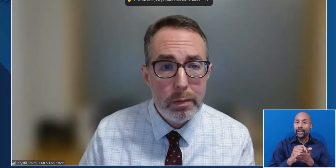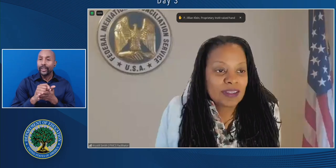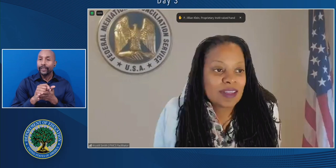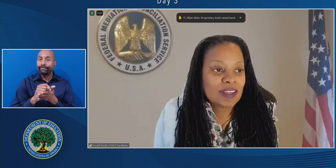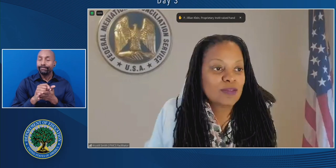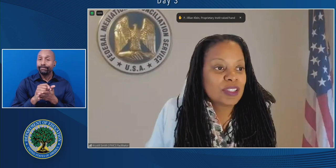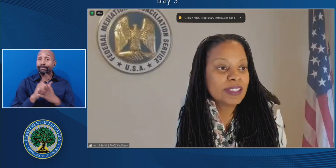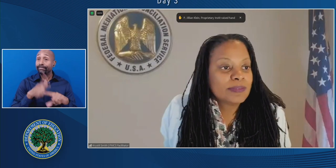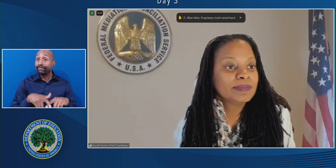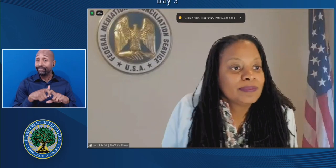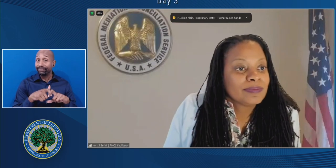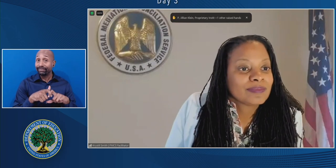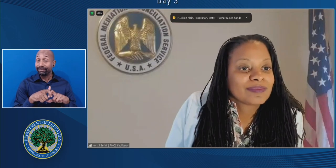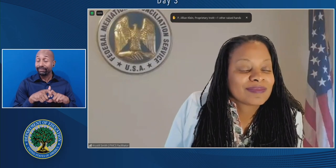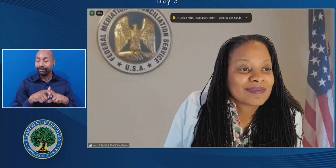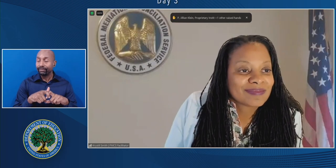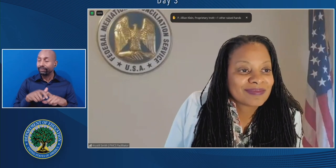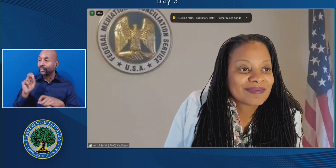All right. Thank you. Jillian.